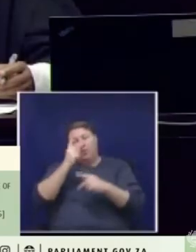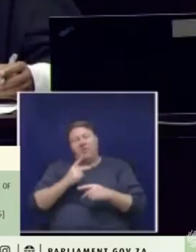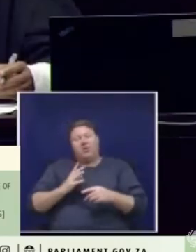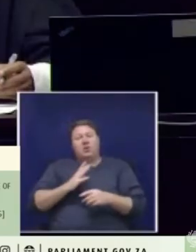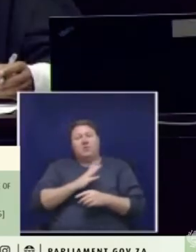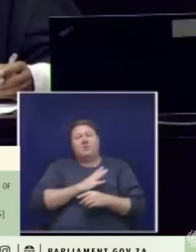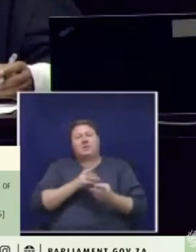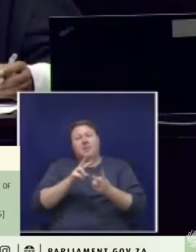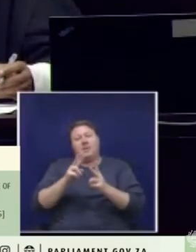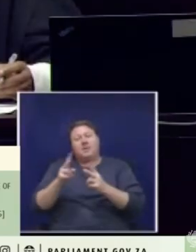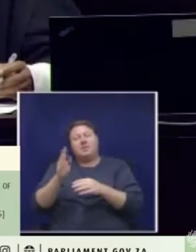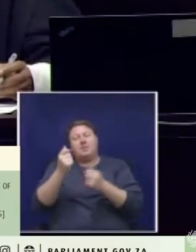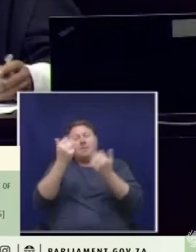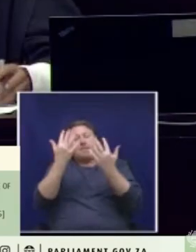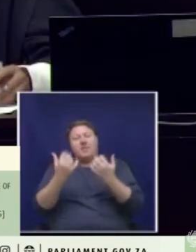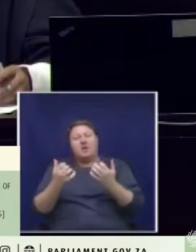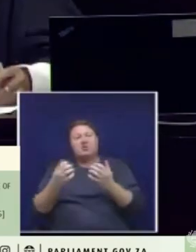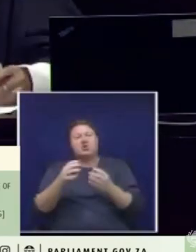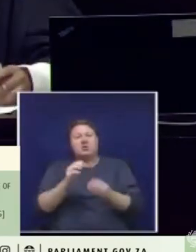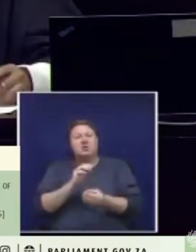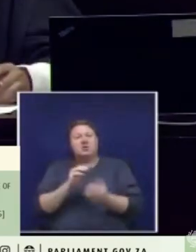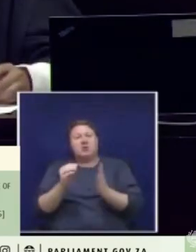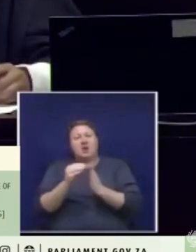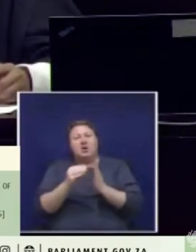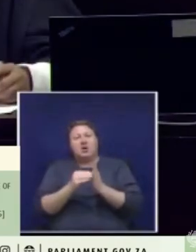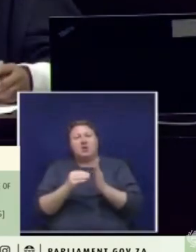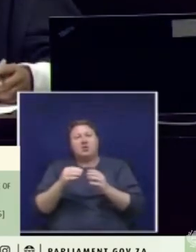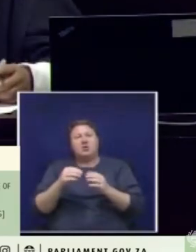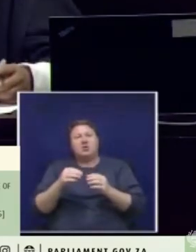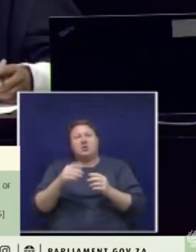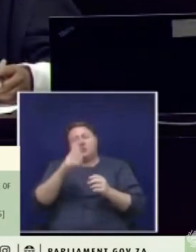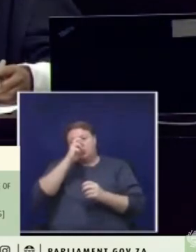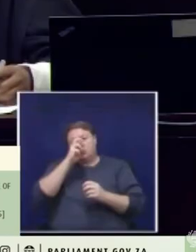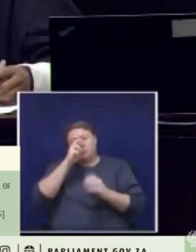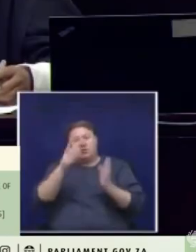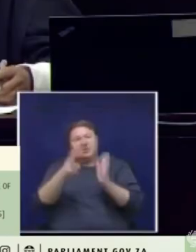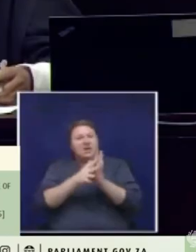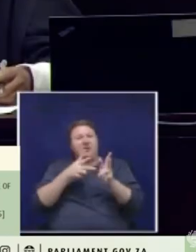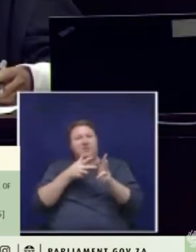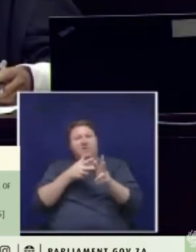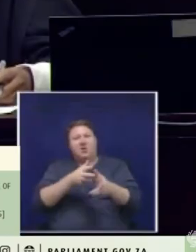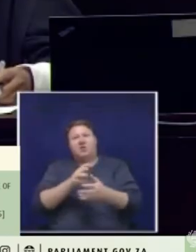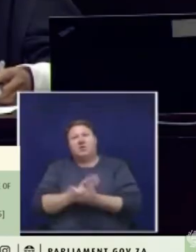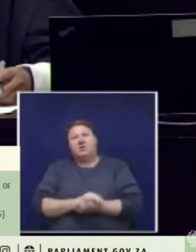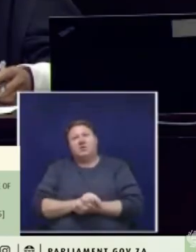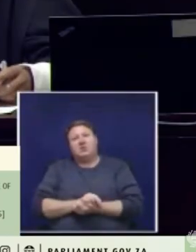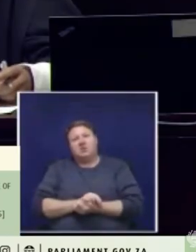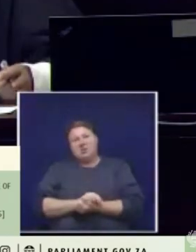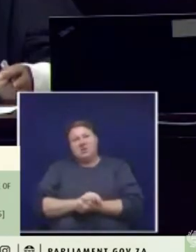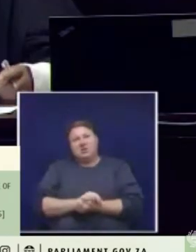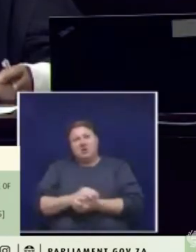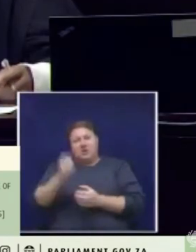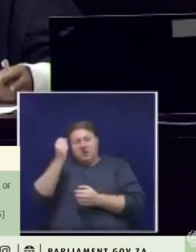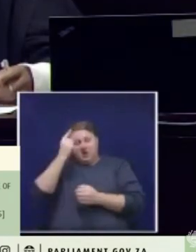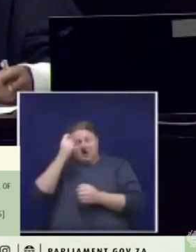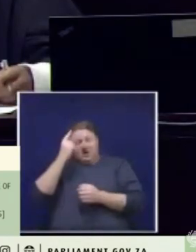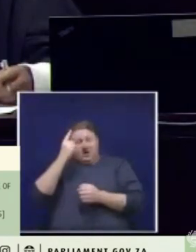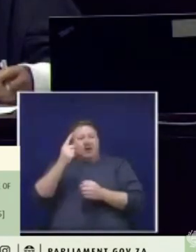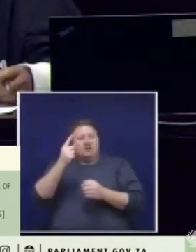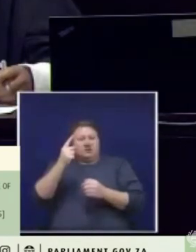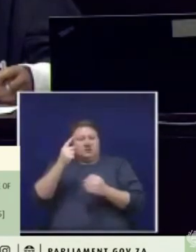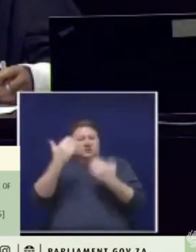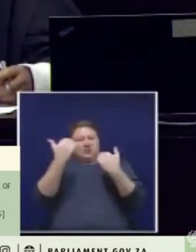suggest amendments to budget allocations within the strict provisions of the Act. Honourable Minister of Finance, we understand it's within